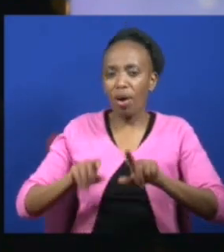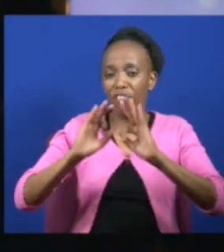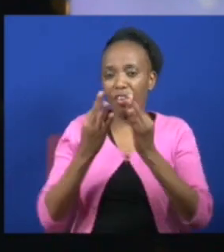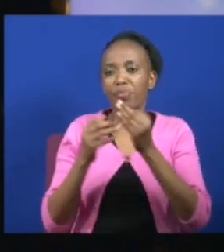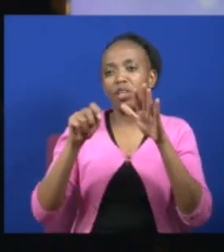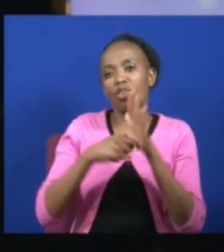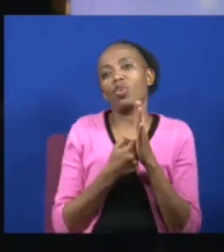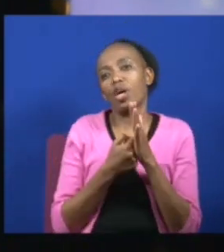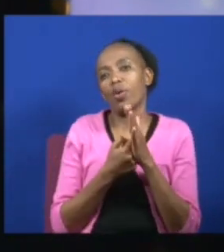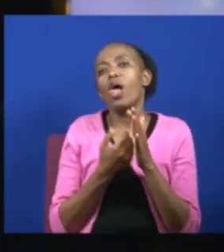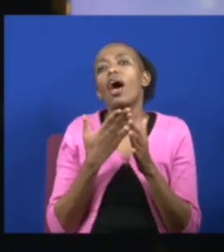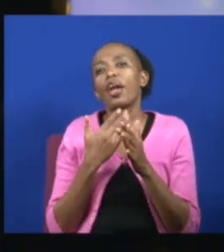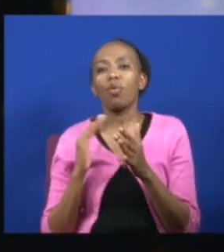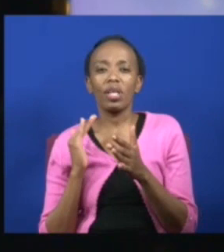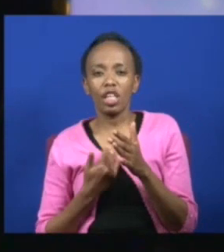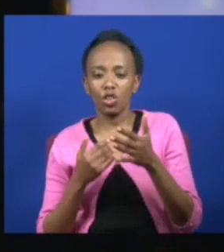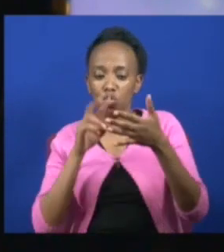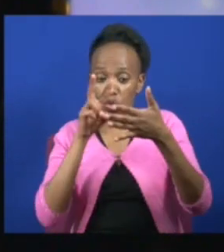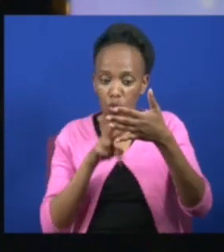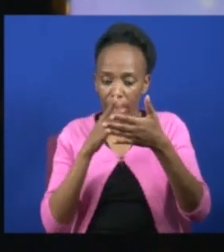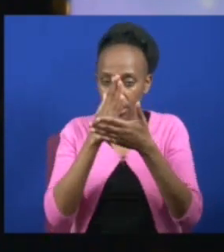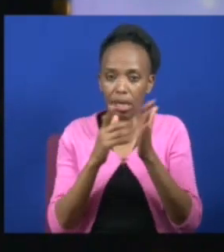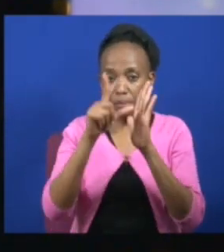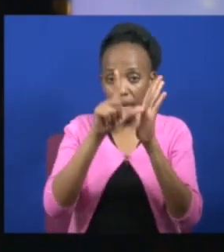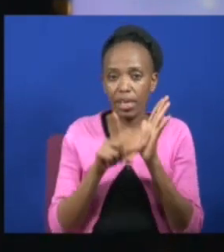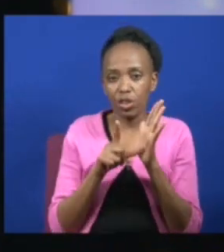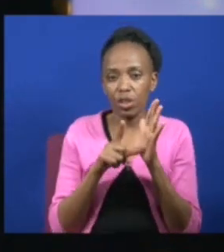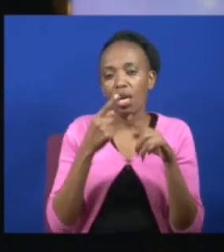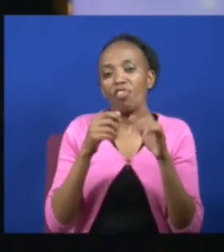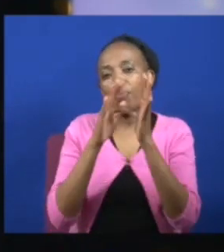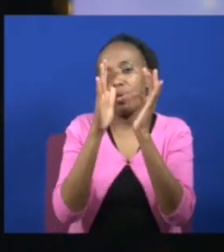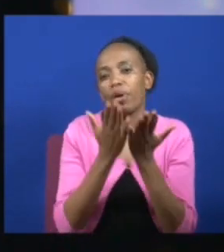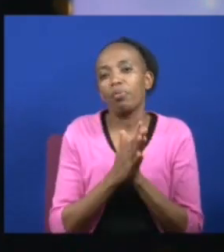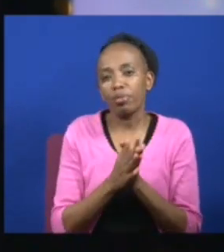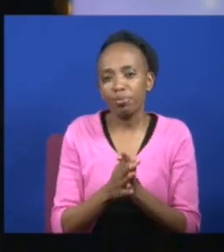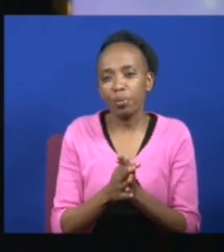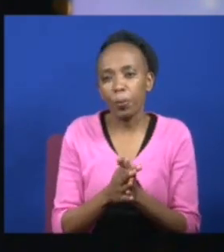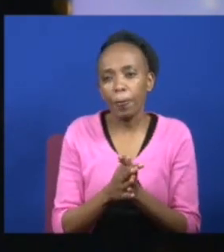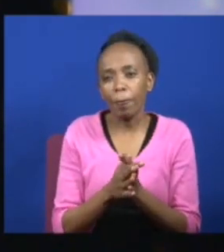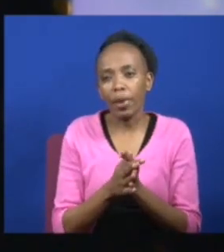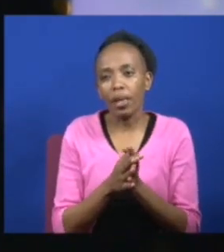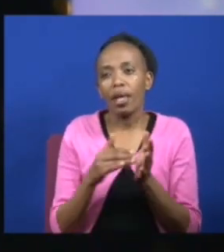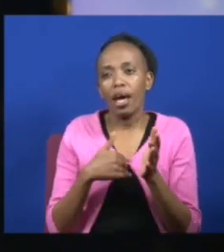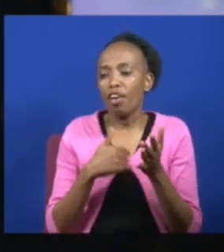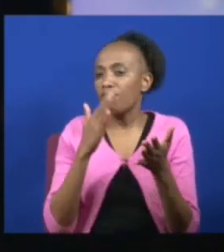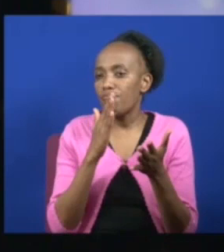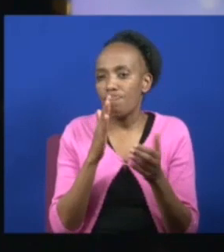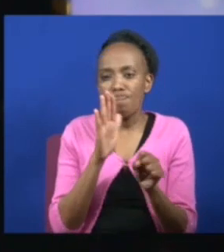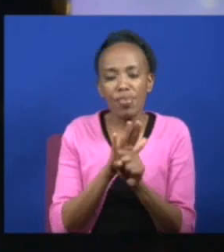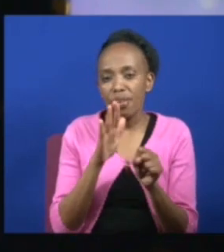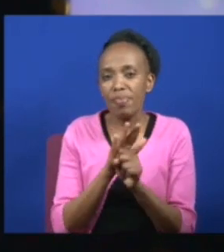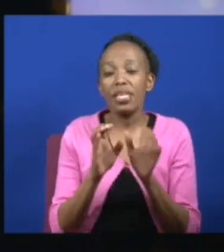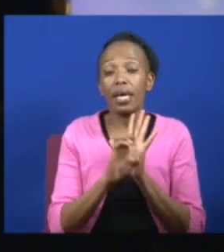lockdown? And I would like us to look at some lessons from the Bible. There are actually